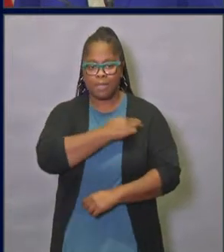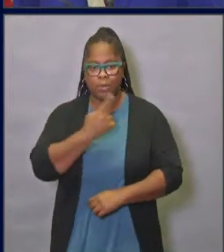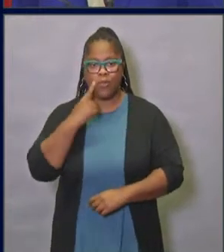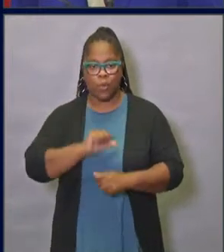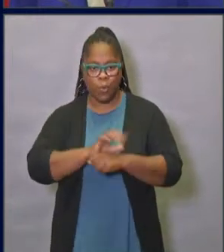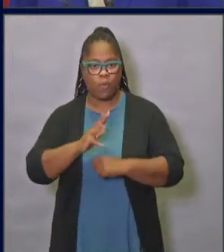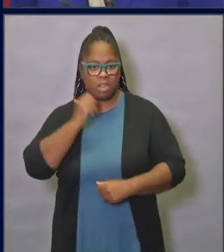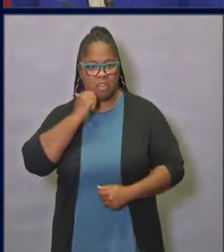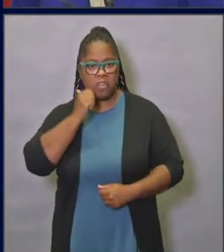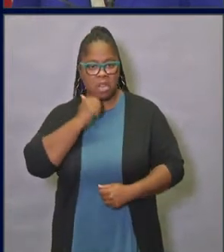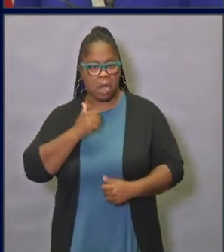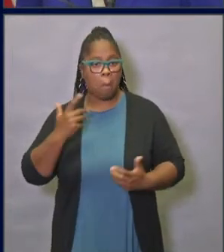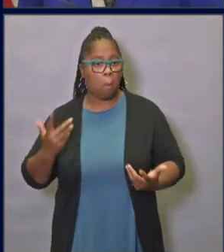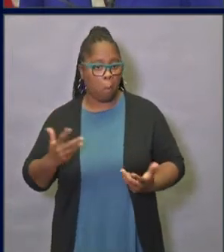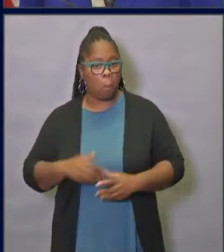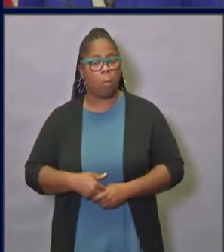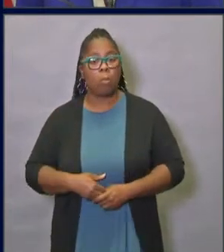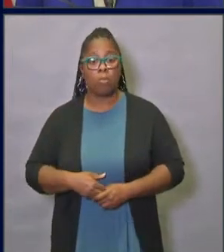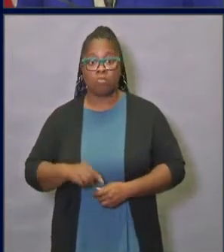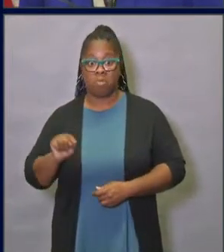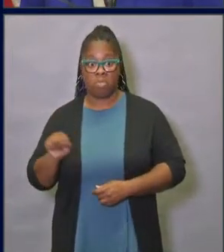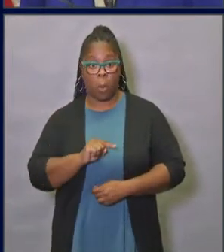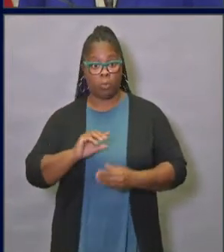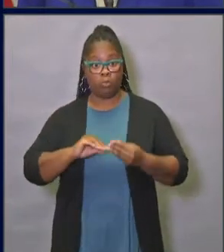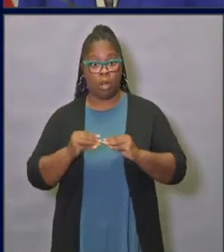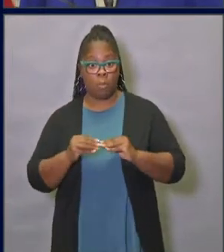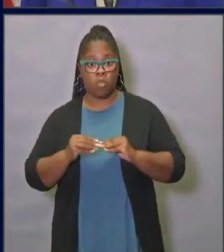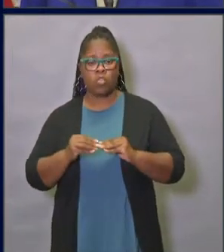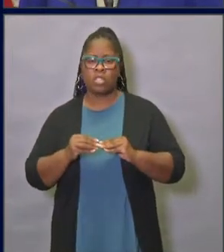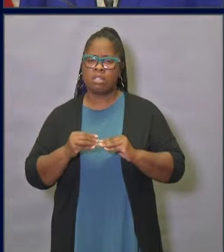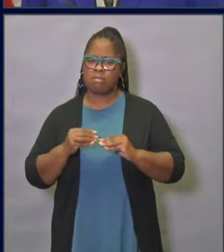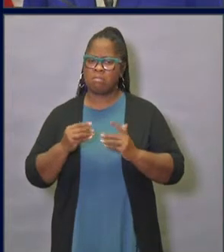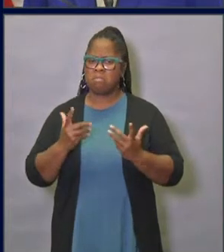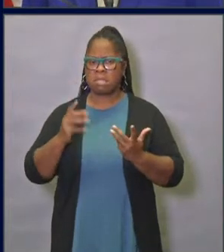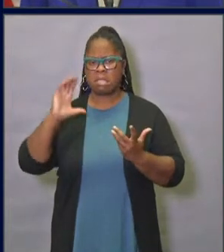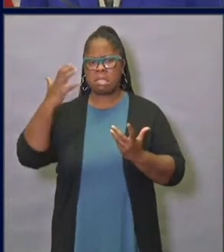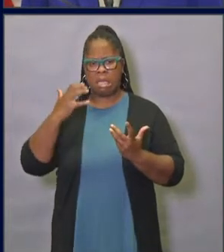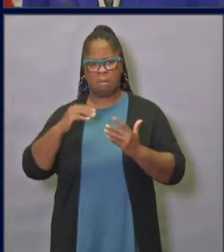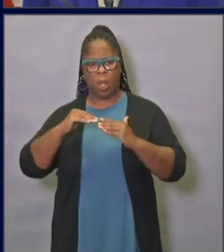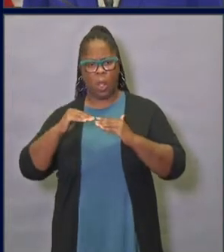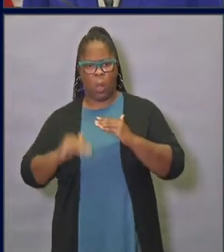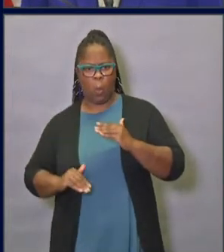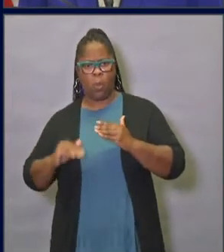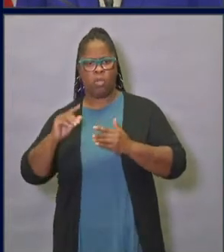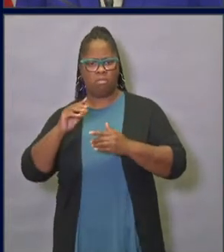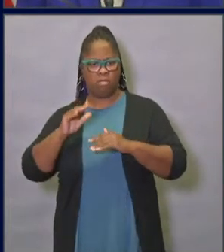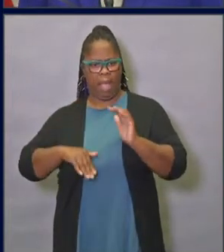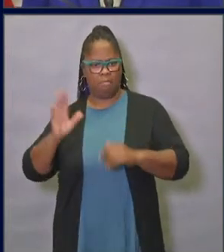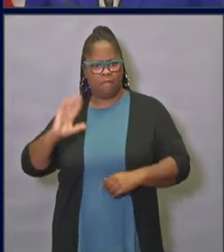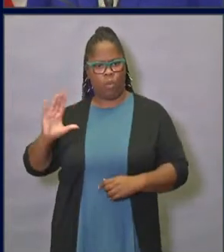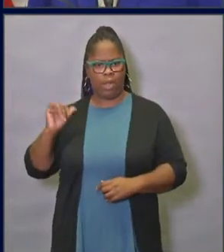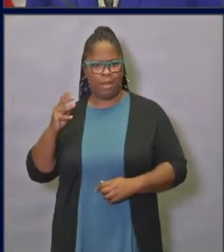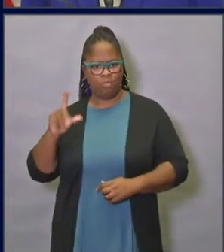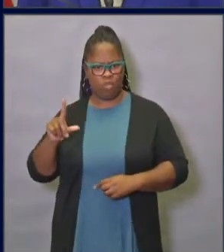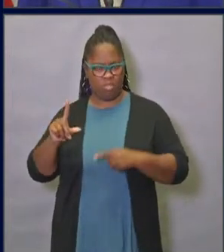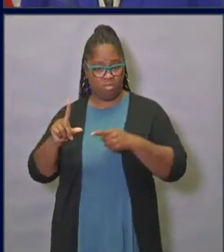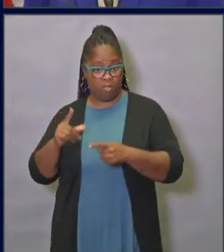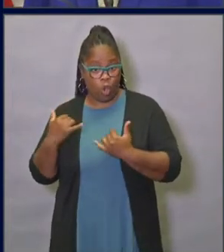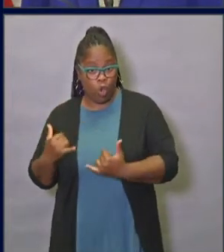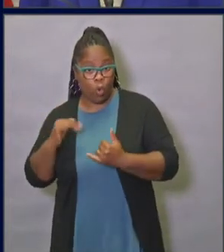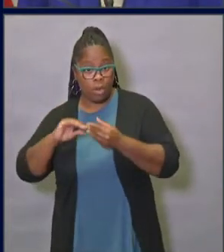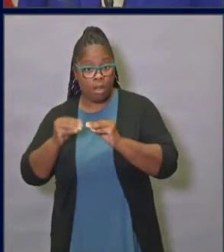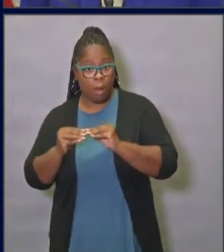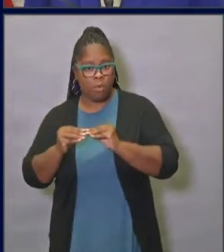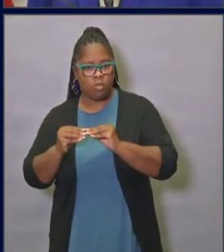day. These numbers of daily hospitalizations are slightly lower than our numbers in early April, and they reflect in